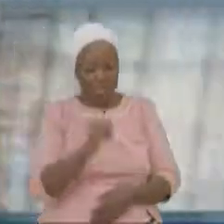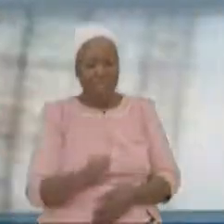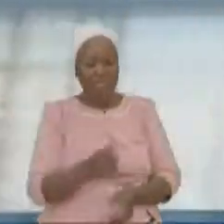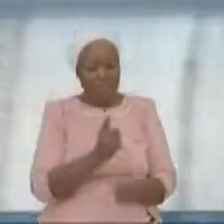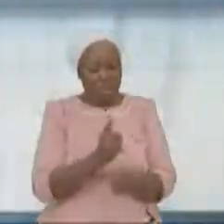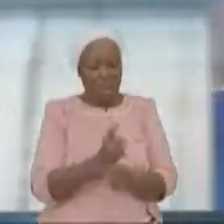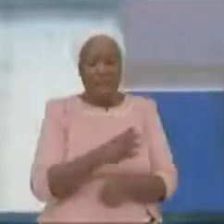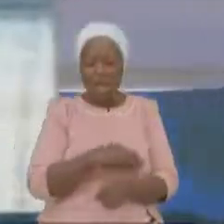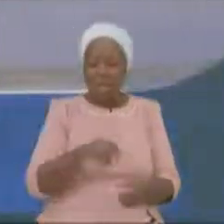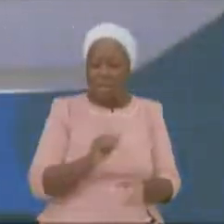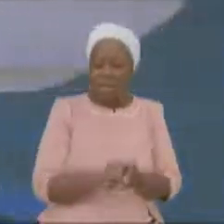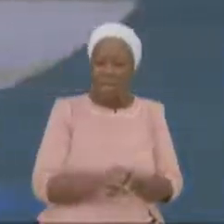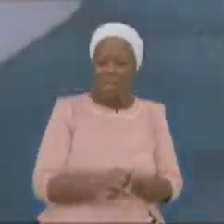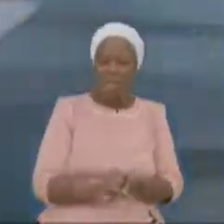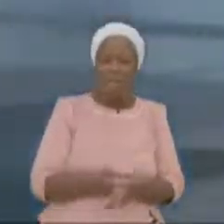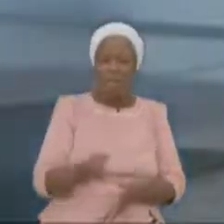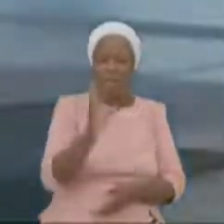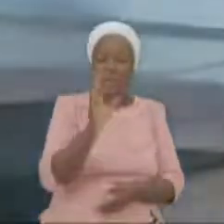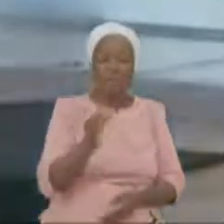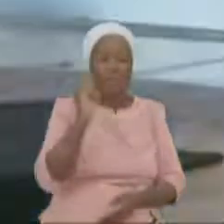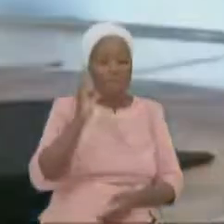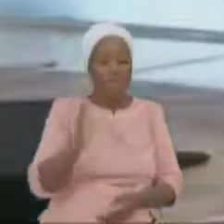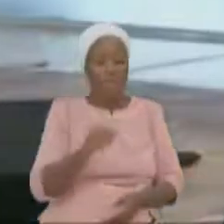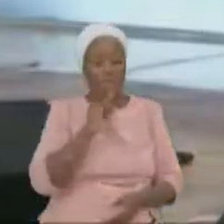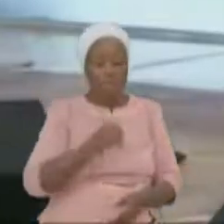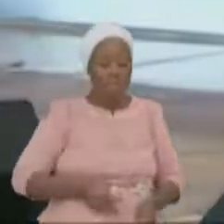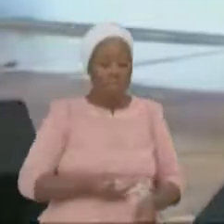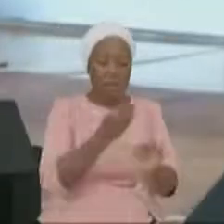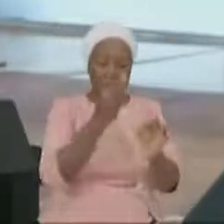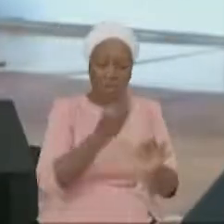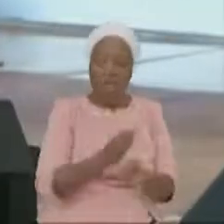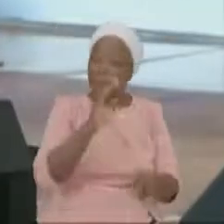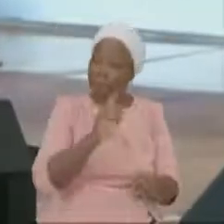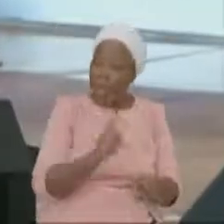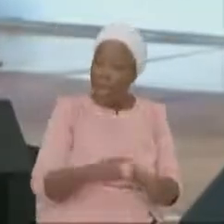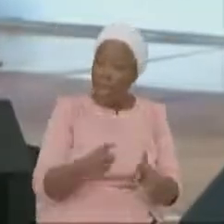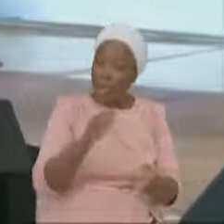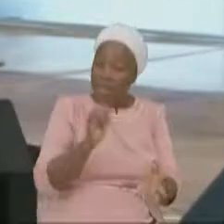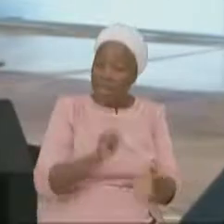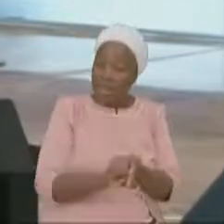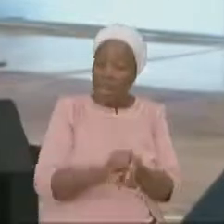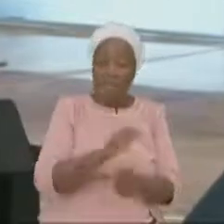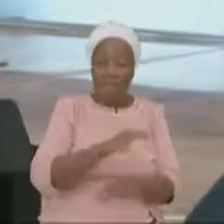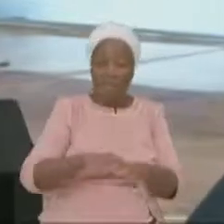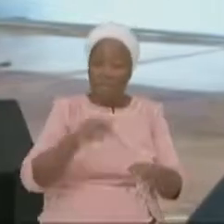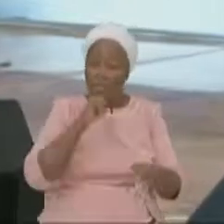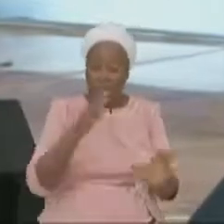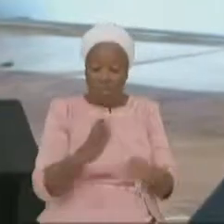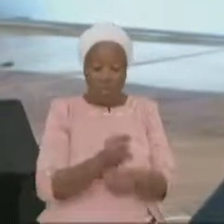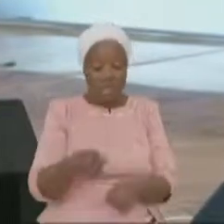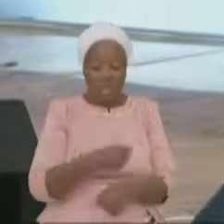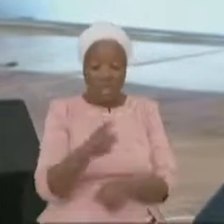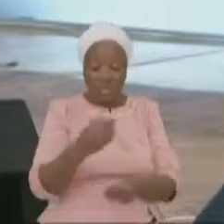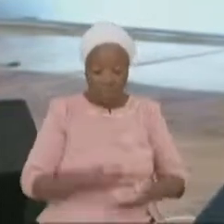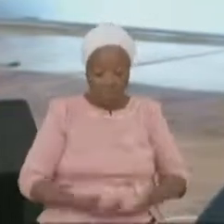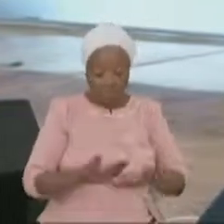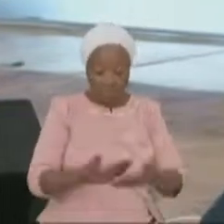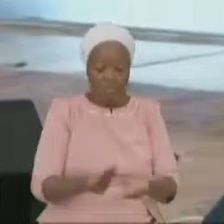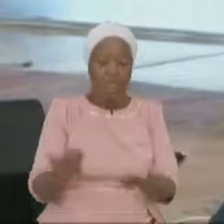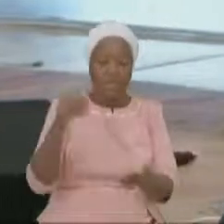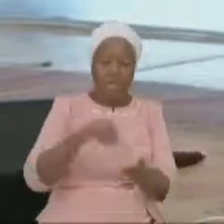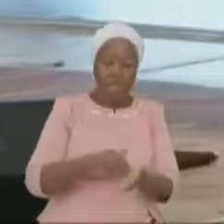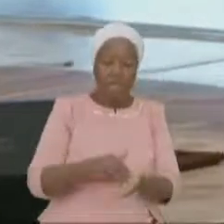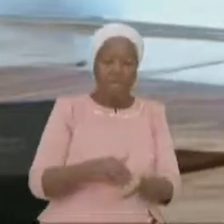preacher is righteous. That does not get them born again. Many people can